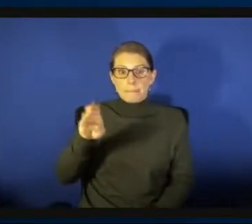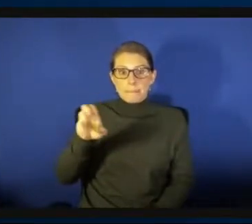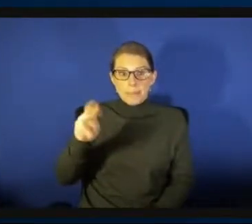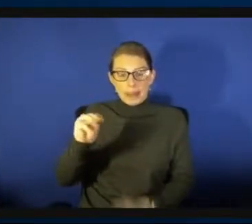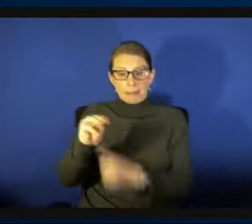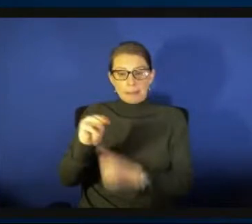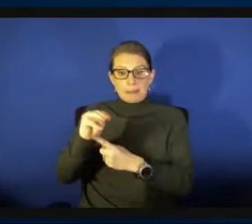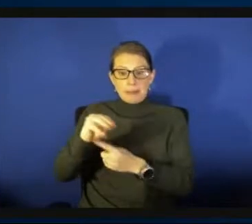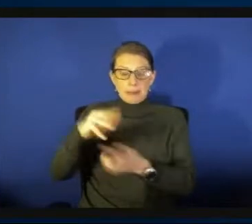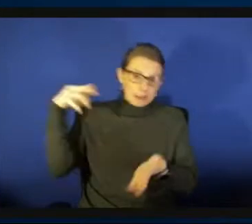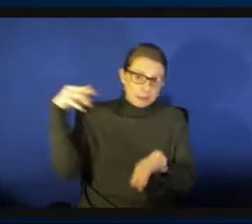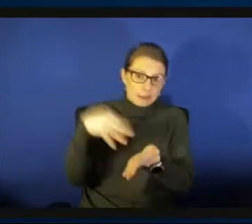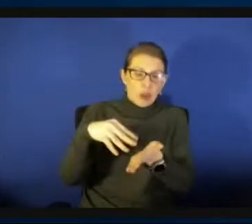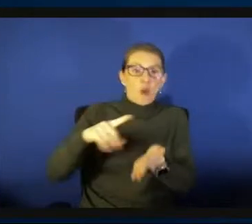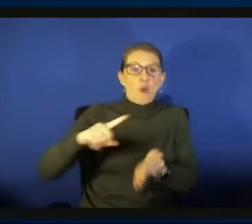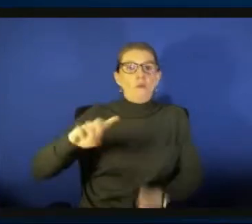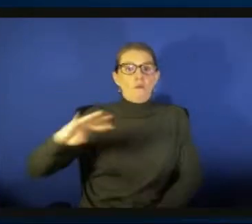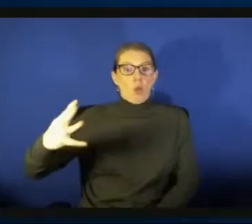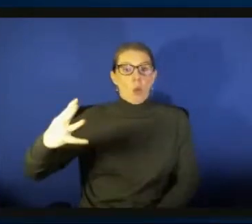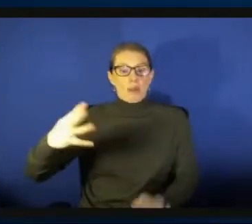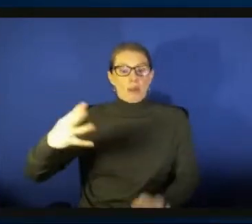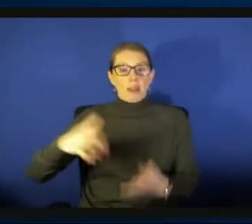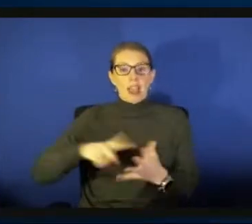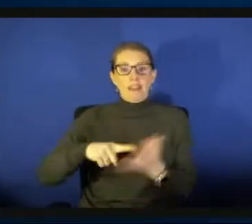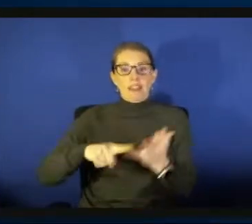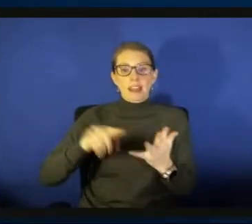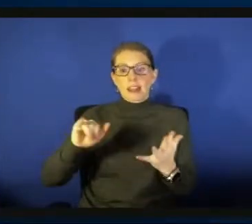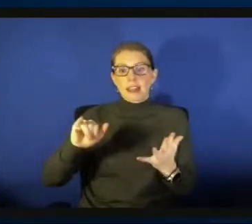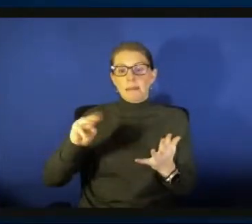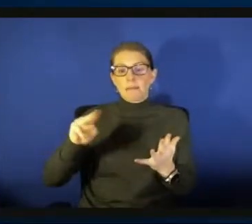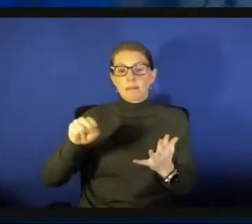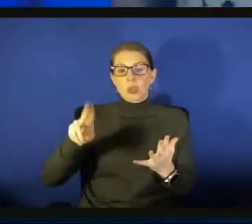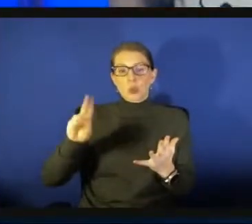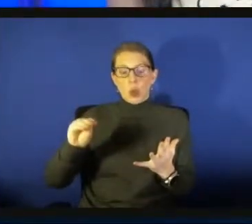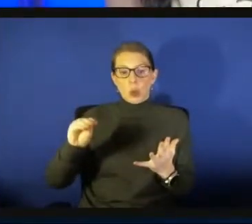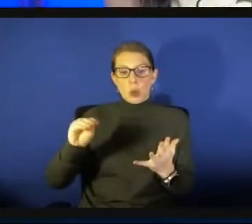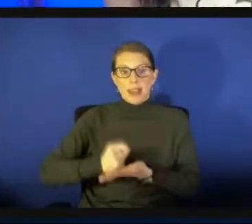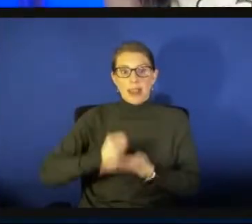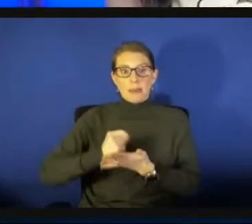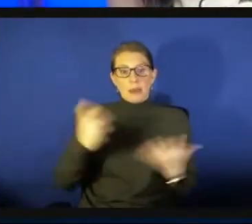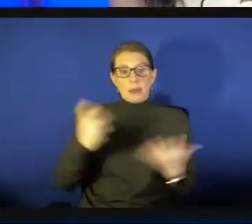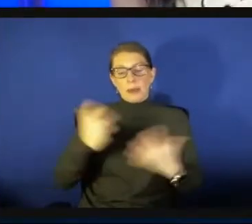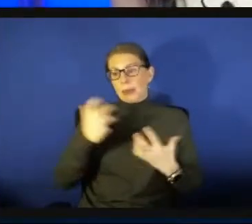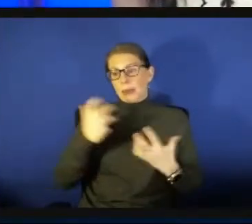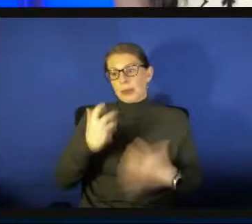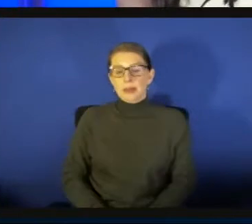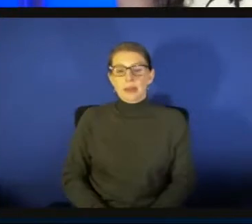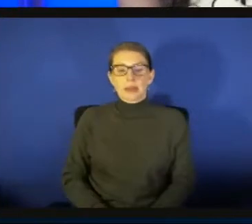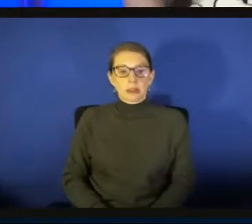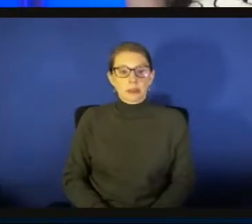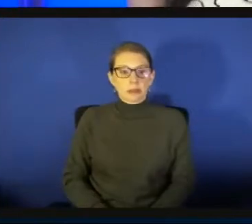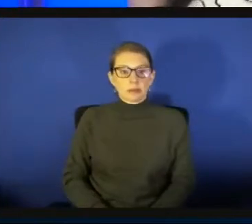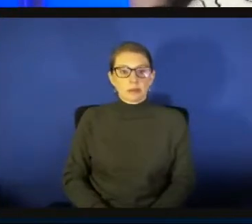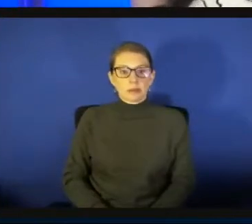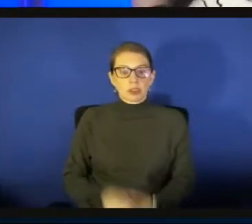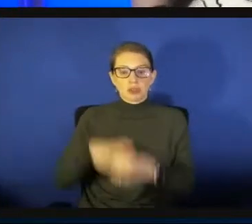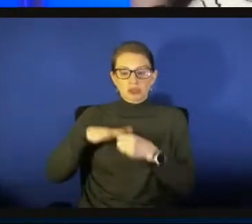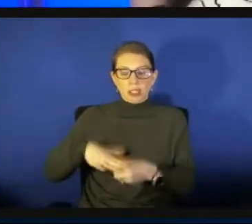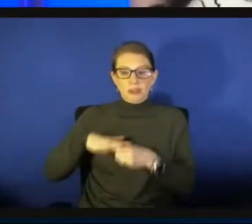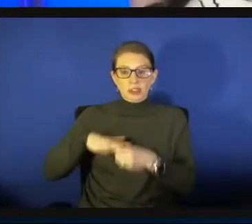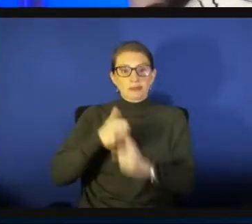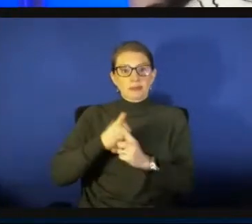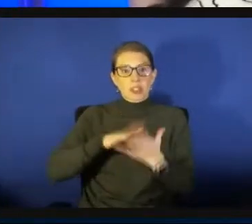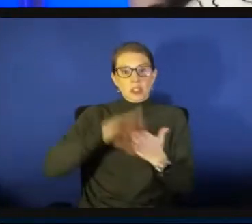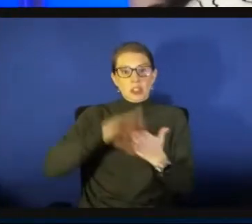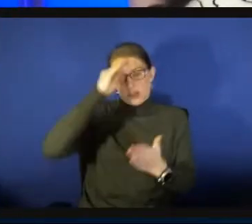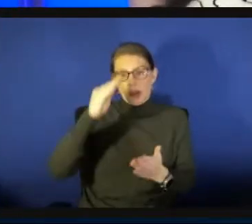modality, followed up by immunotherapy as well. Oh my goodness. Can't even imagine the stress of that. When you learned that the proton therapy